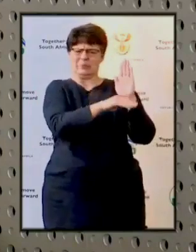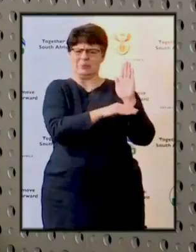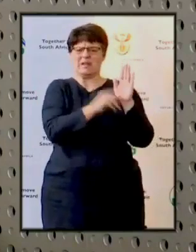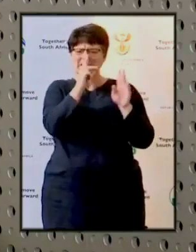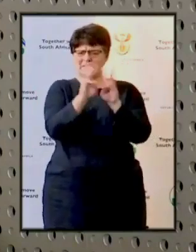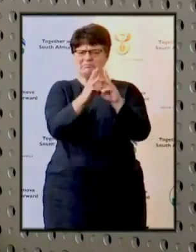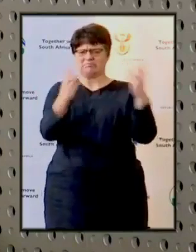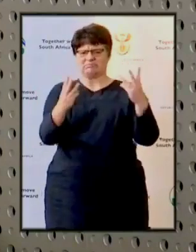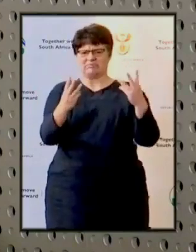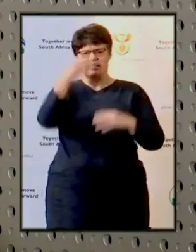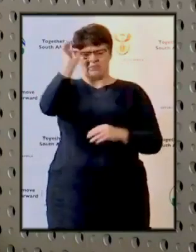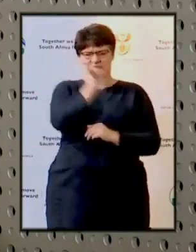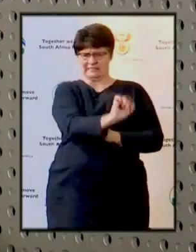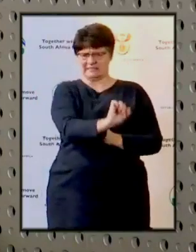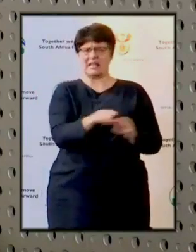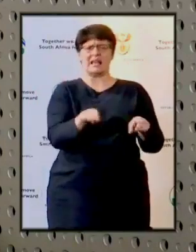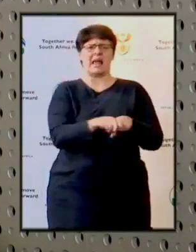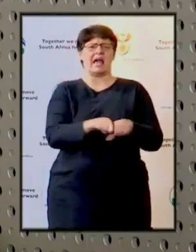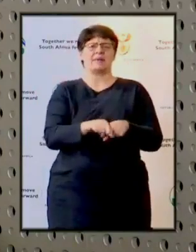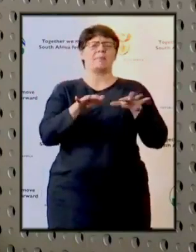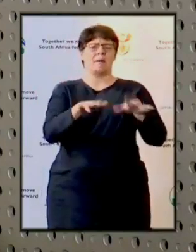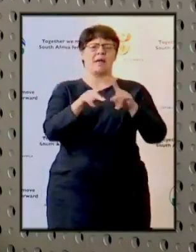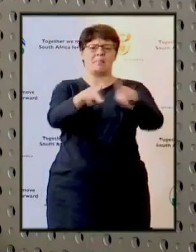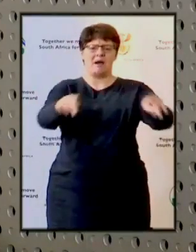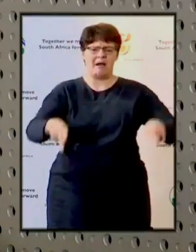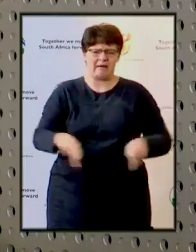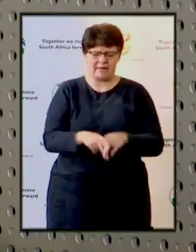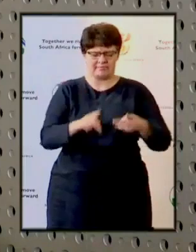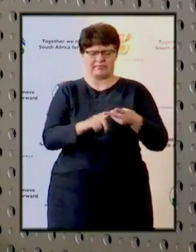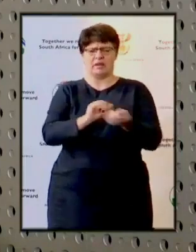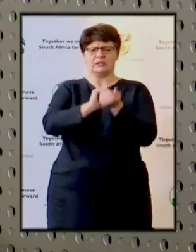Gazette, places like public parks, sports grounds,